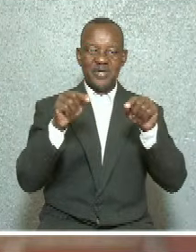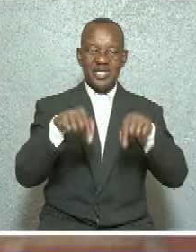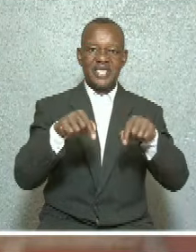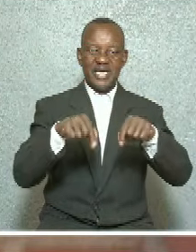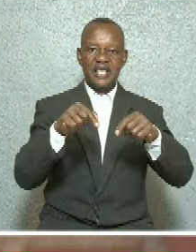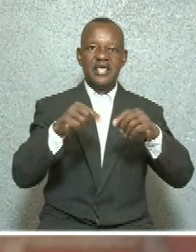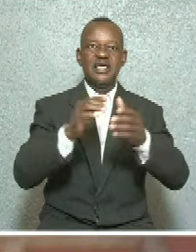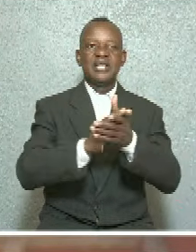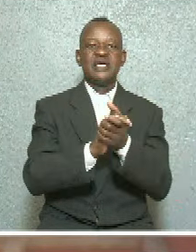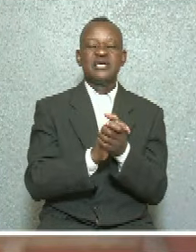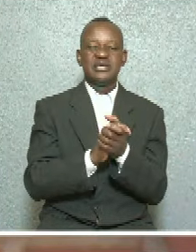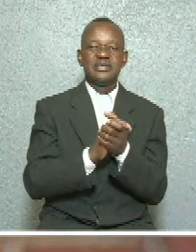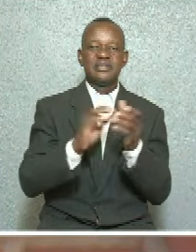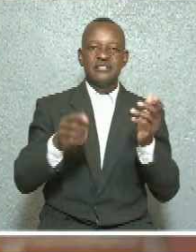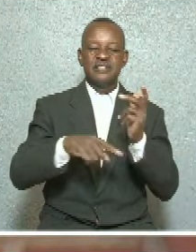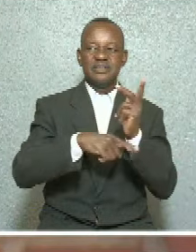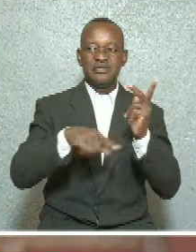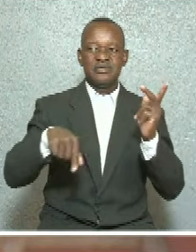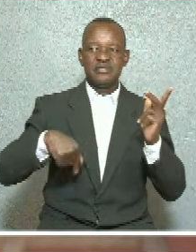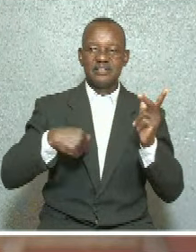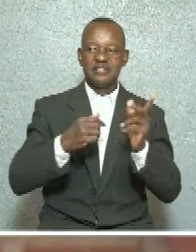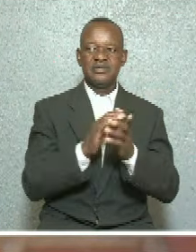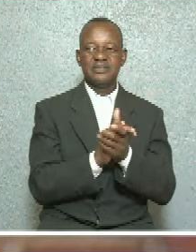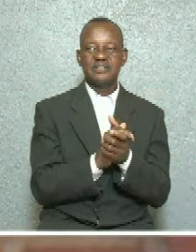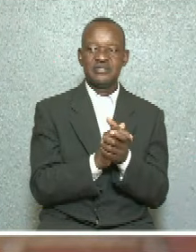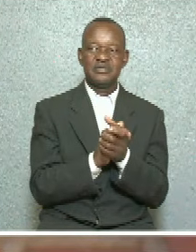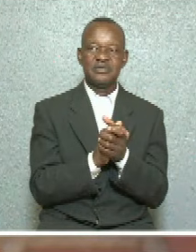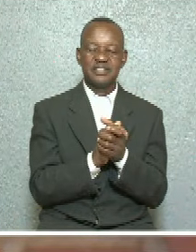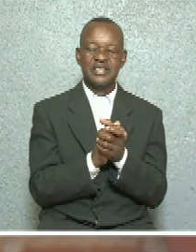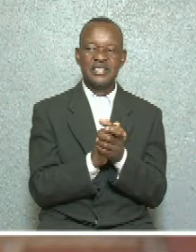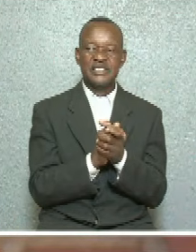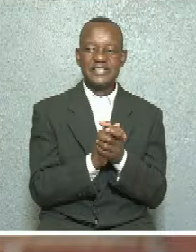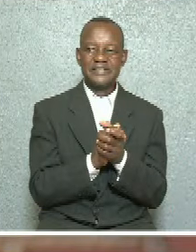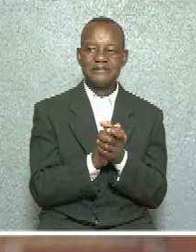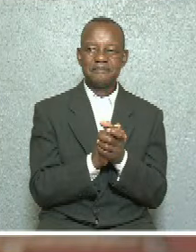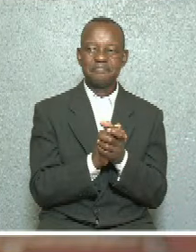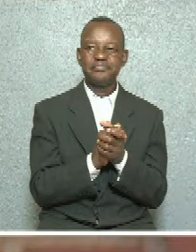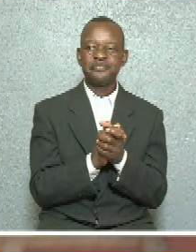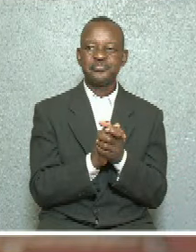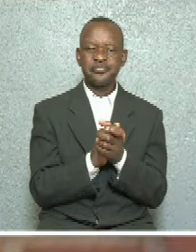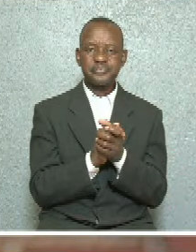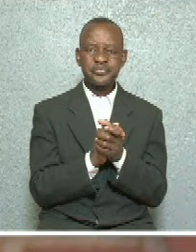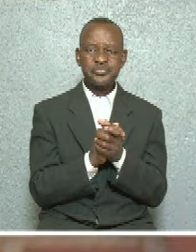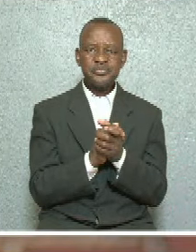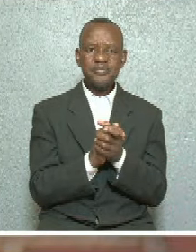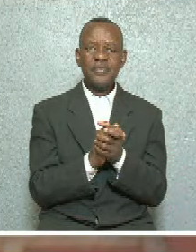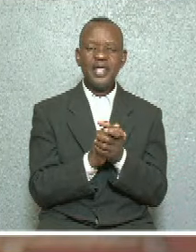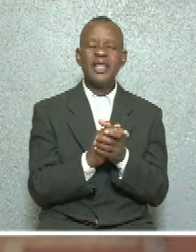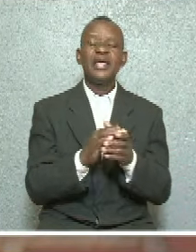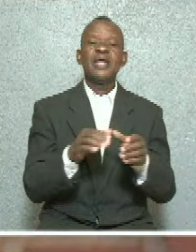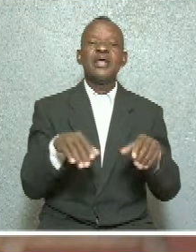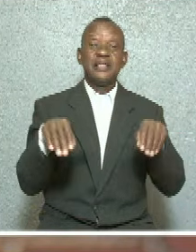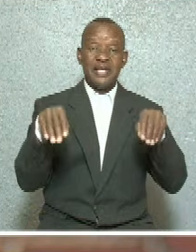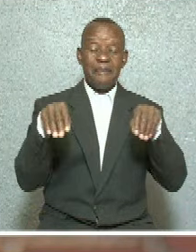society, and society is patriarchal in nature. Society has made it